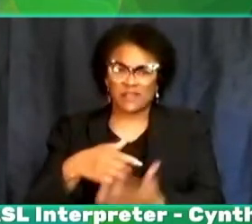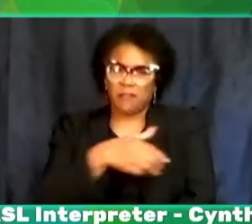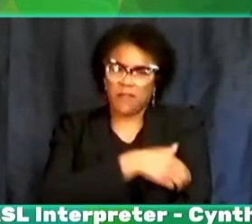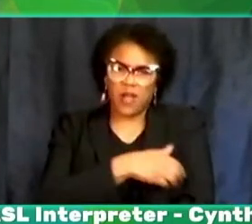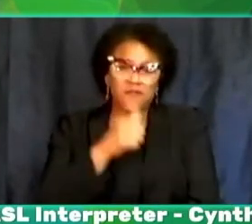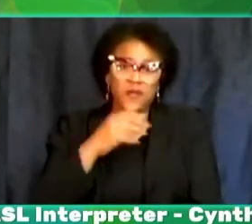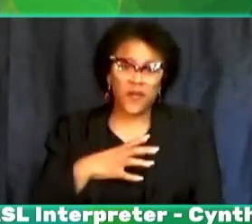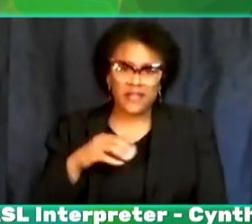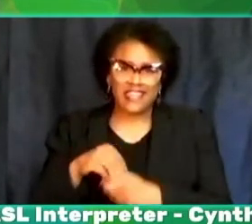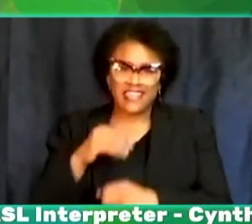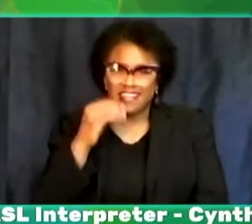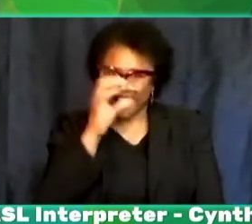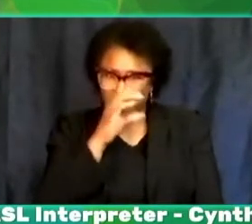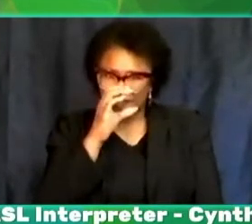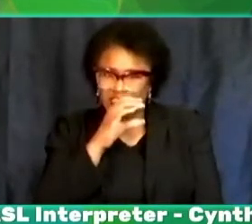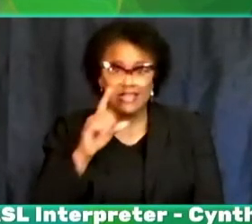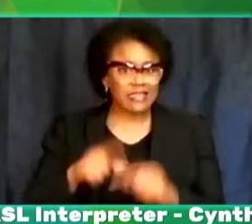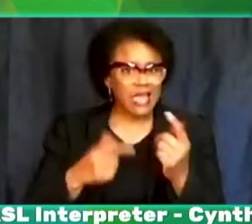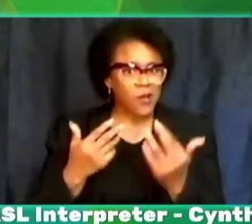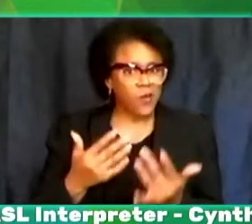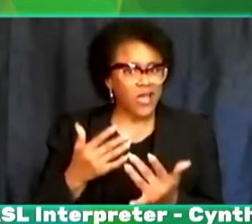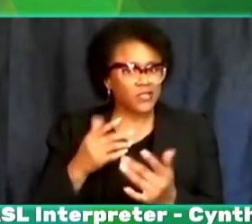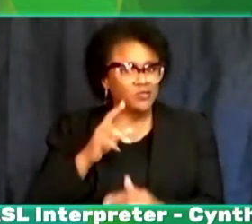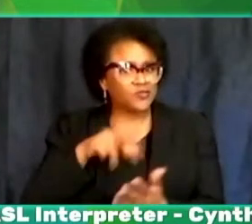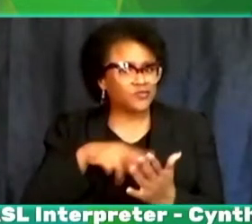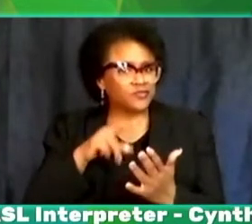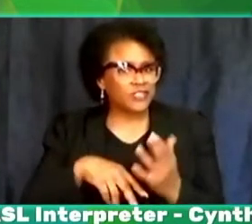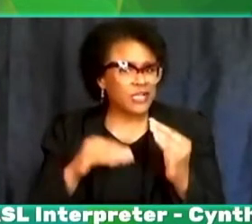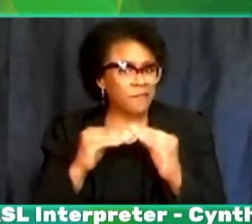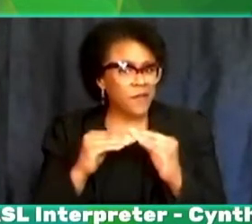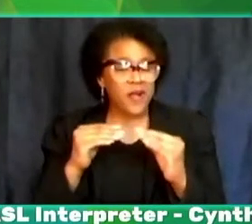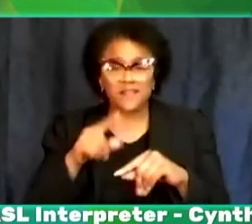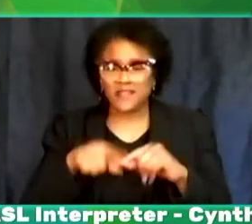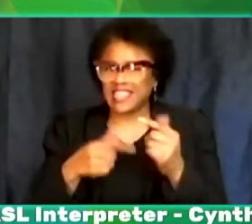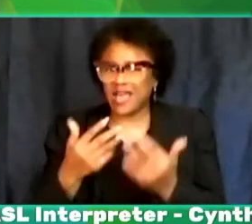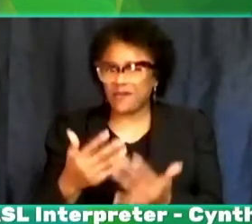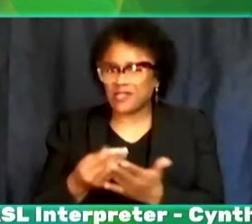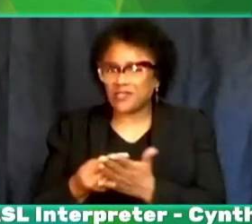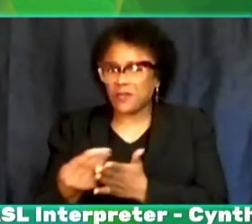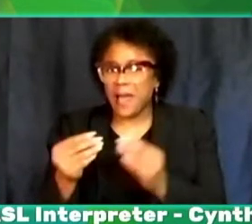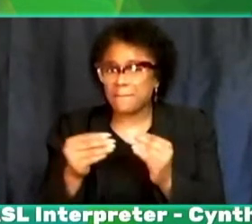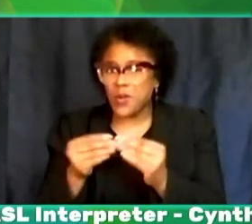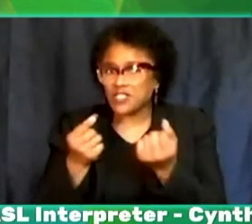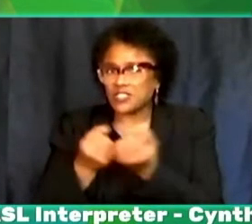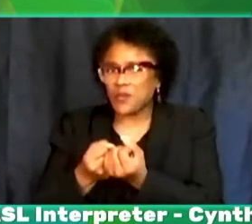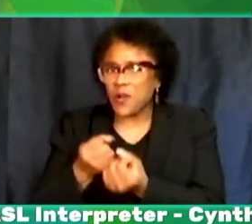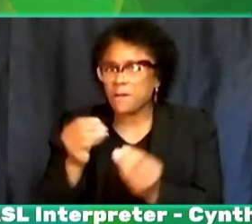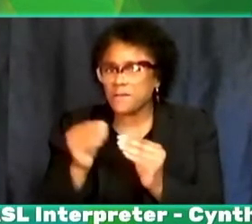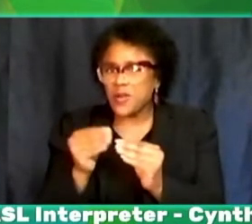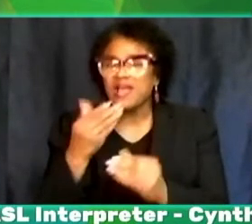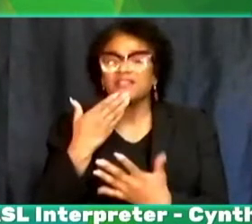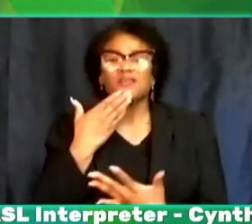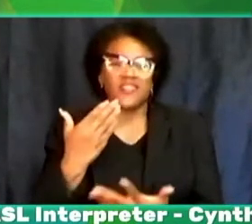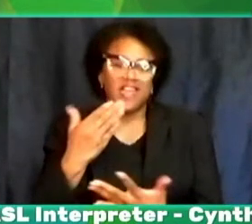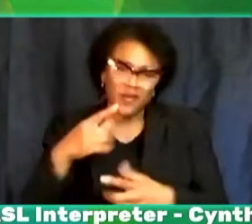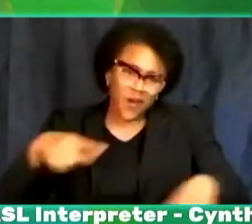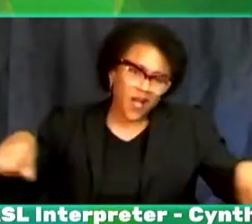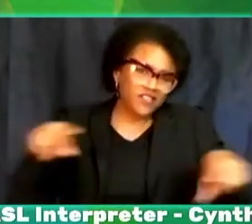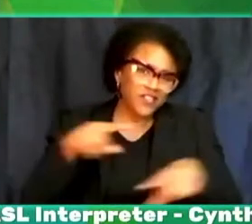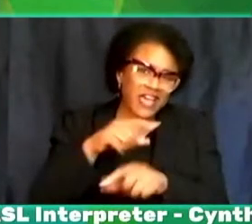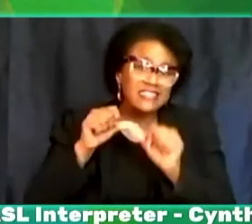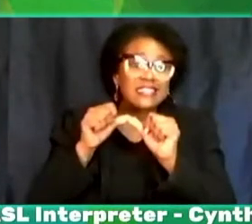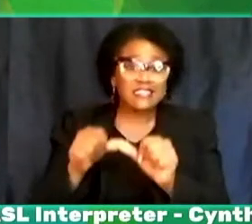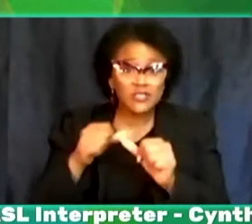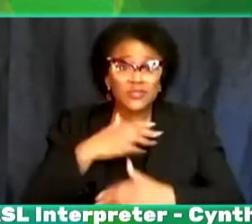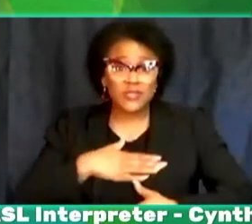can't wait to read more and I can't wait to buy more and support more. So thank you all. Continue to enjoy